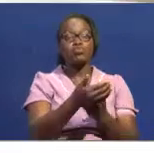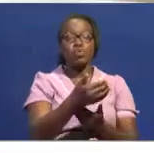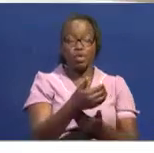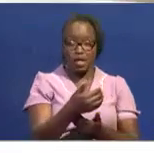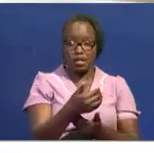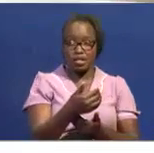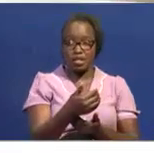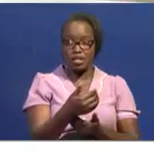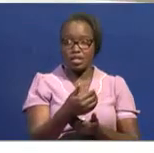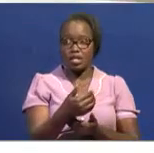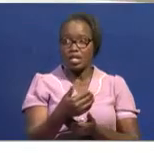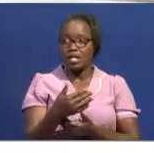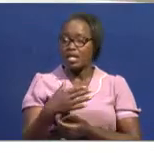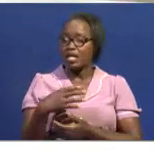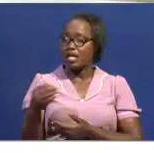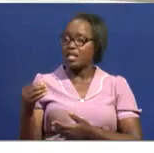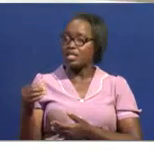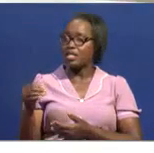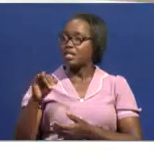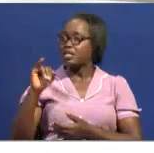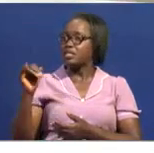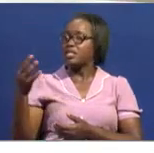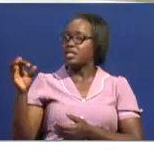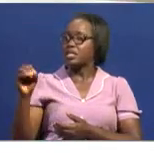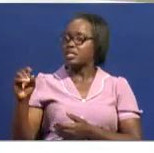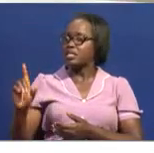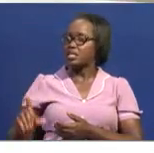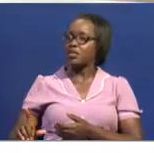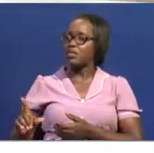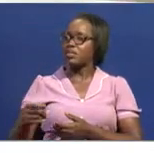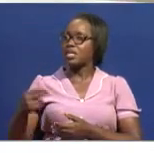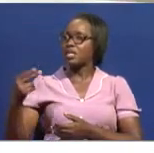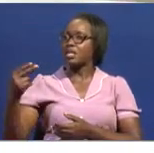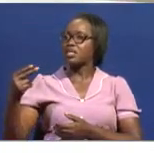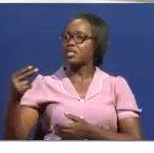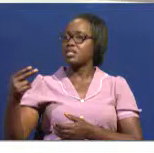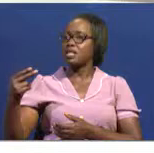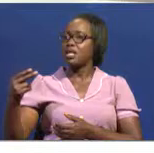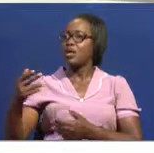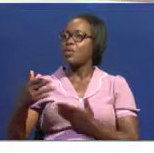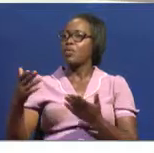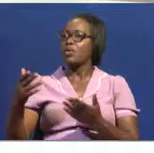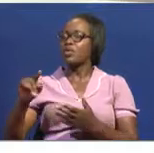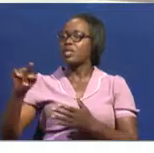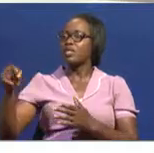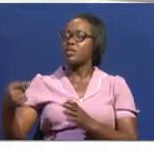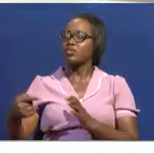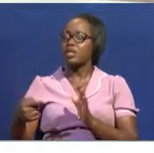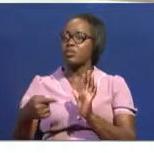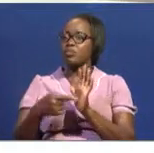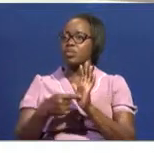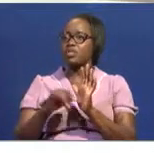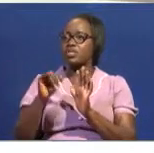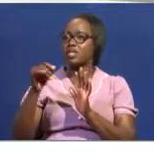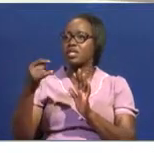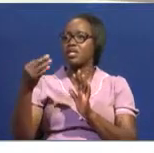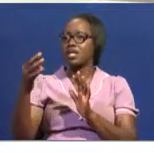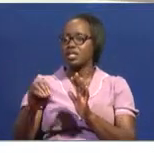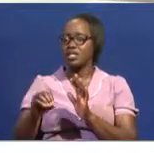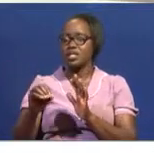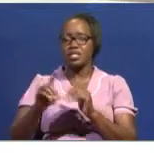Max from that. And so J30 is the lowest. The highest will be a Grand Slam where you collect 1,000 points. So you have J30,